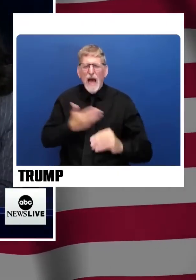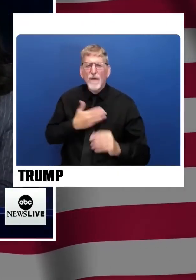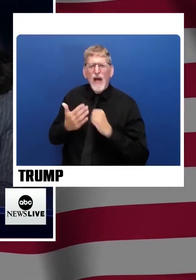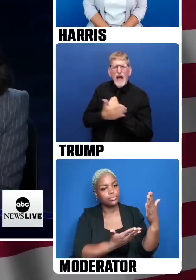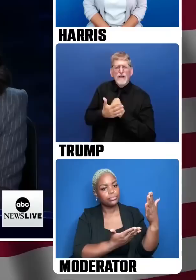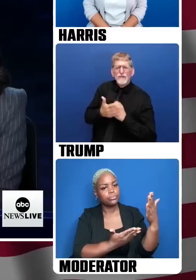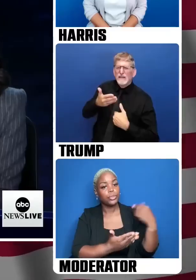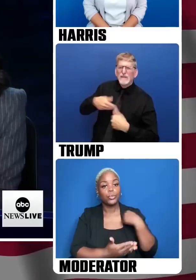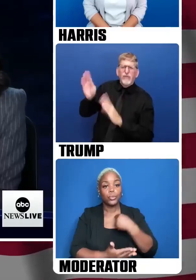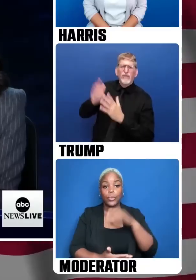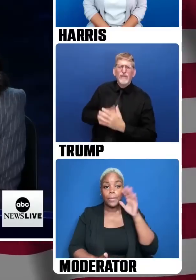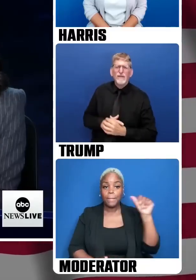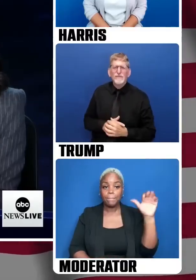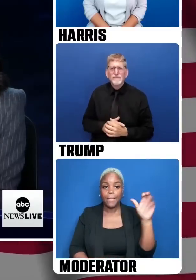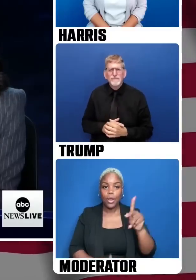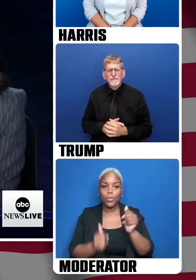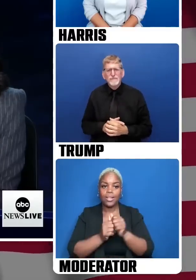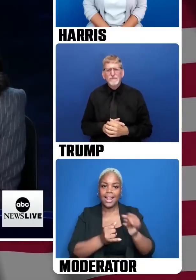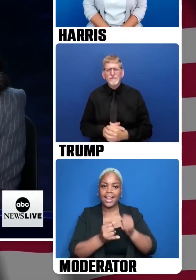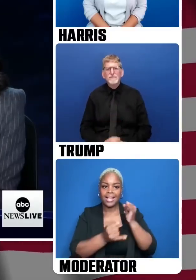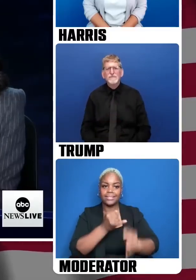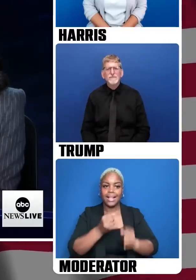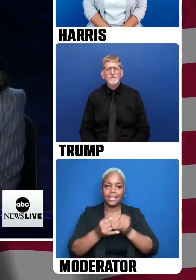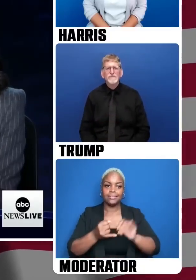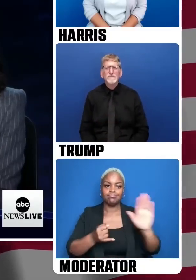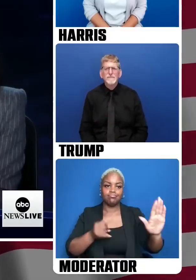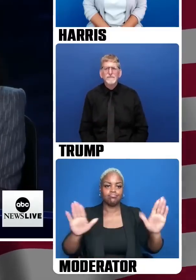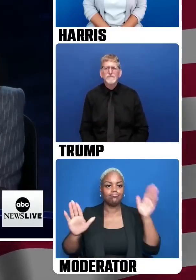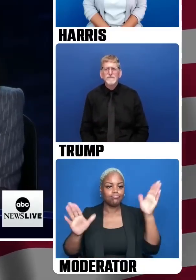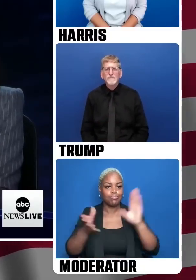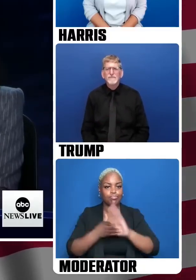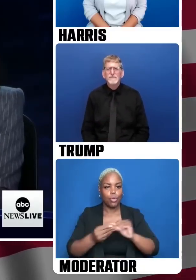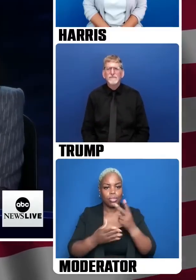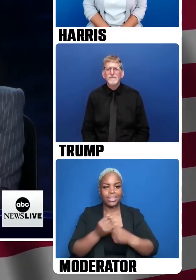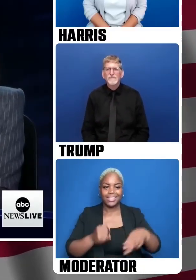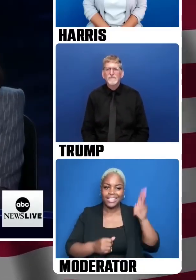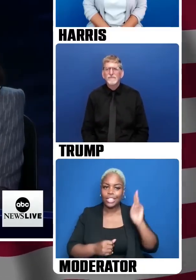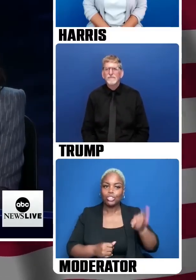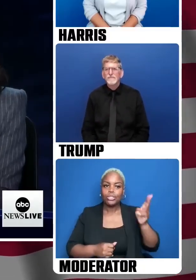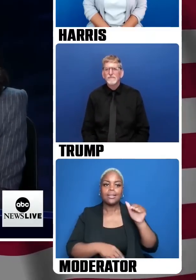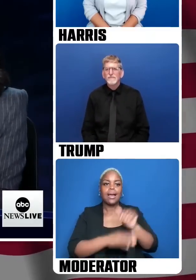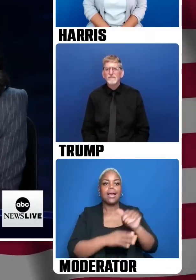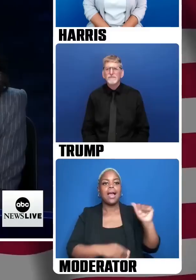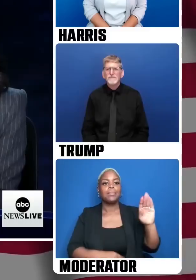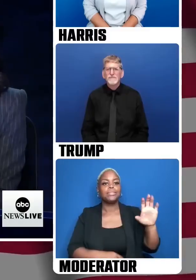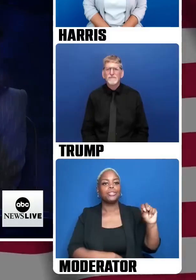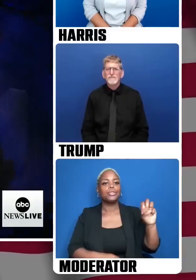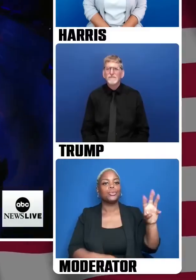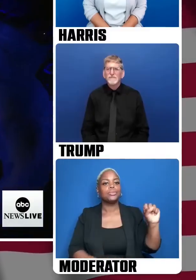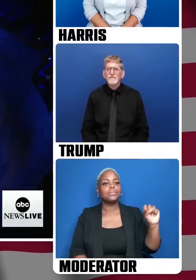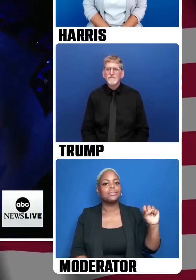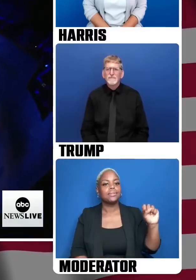closing statements from both of our candidates. An historic night, this ABC News presidential debate from Philadelphia. Back in a moment.